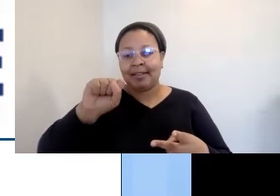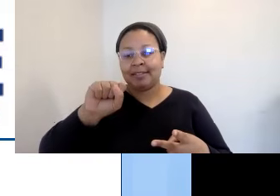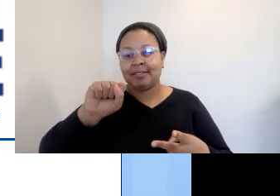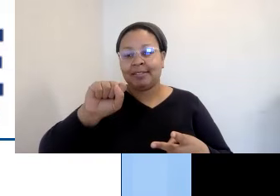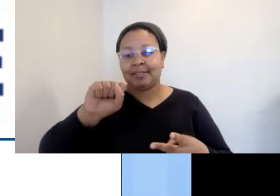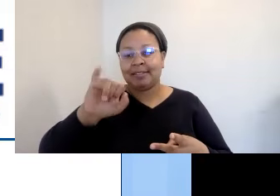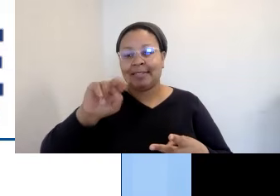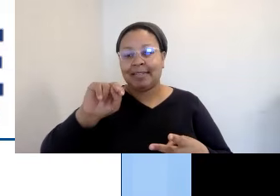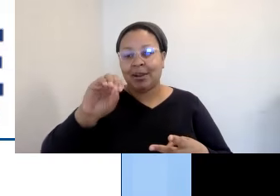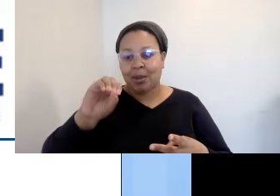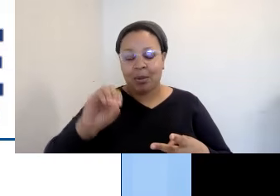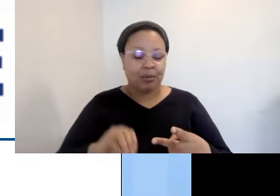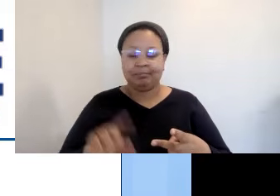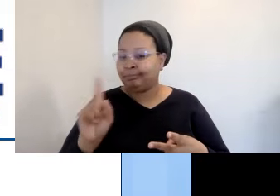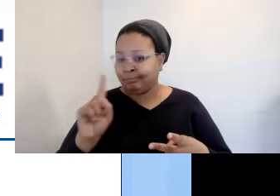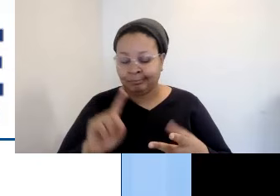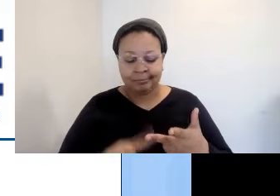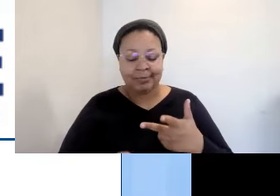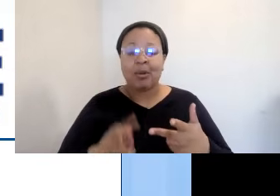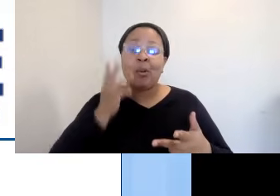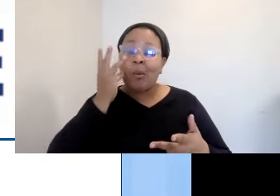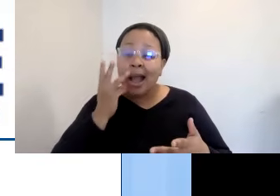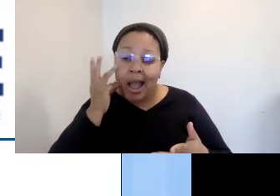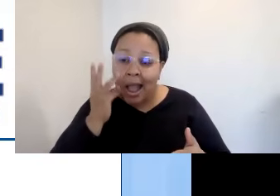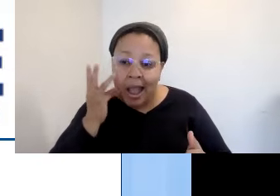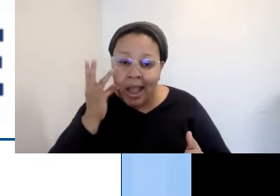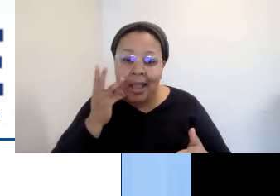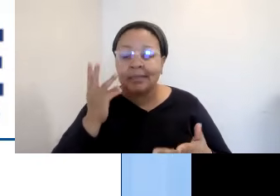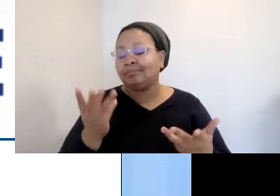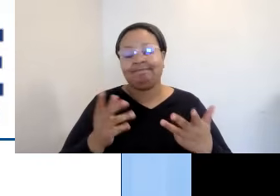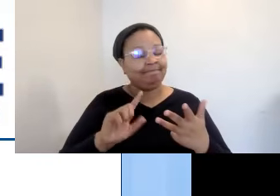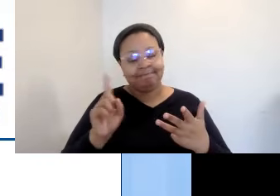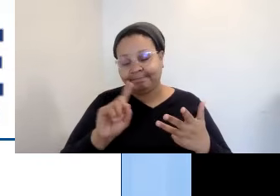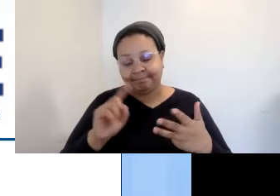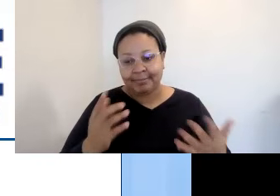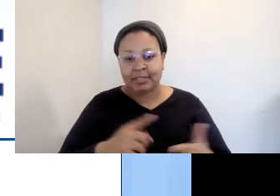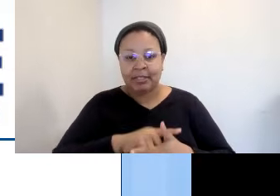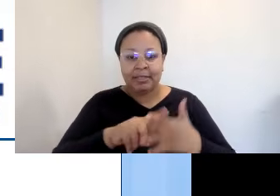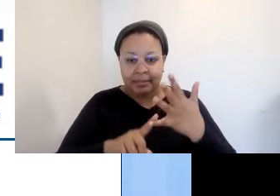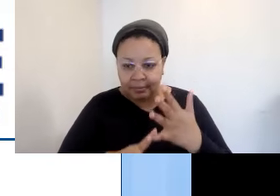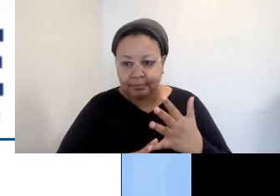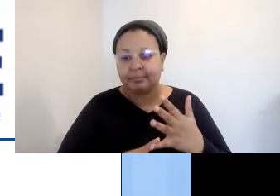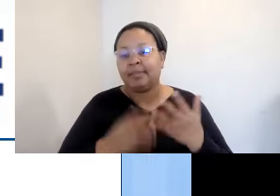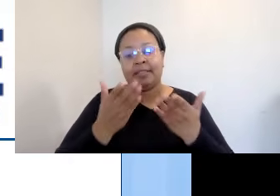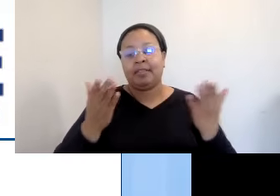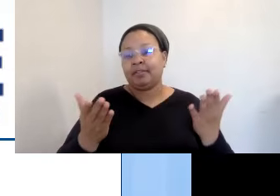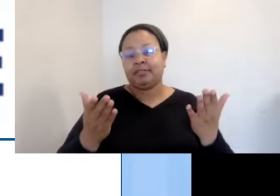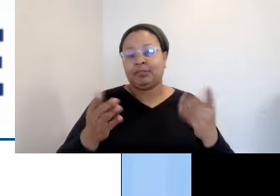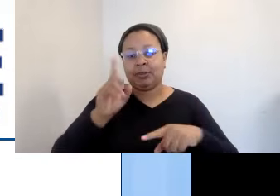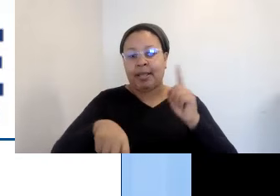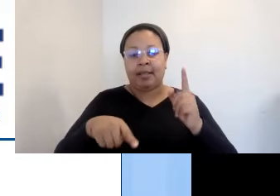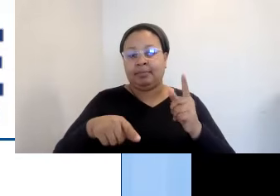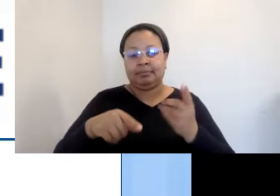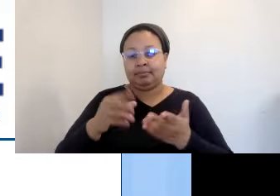A glass of wine, that's a no-no. So those are the 5 main non-qualified expenditures.